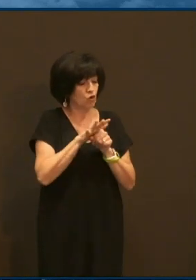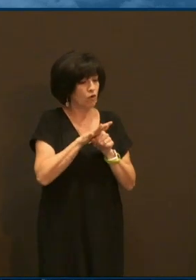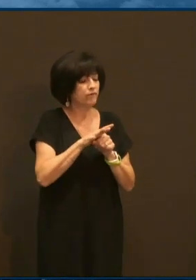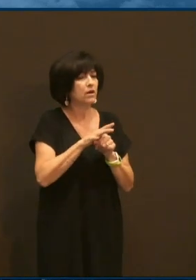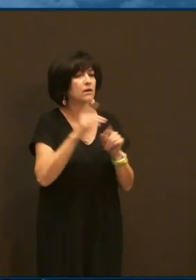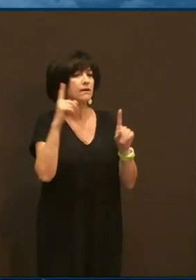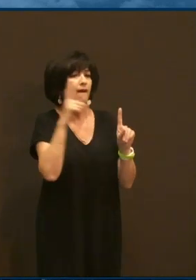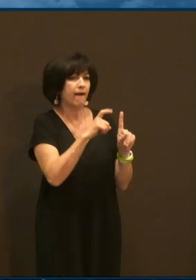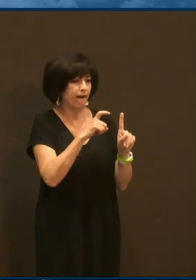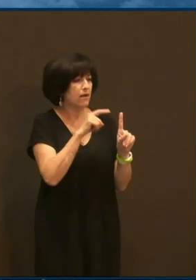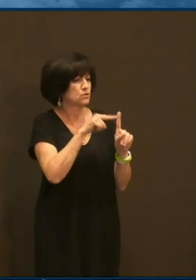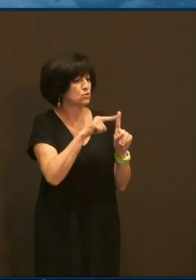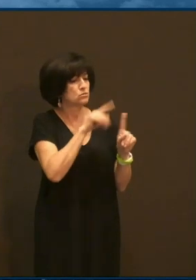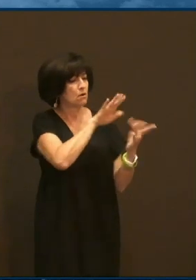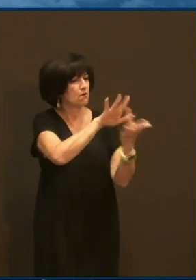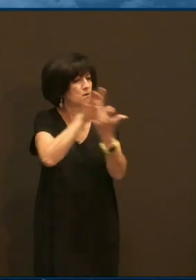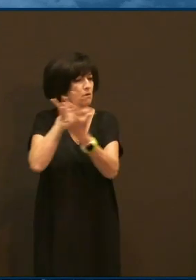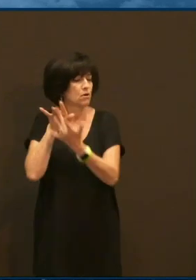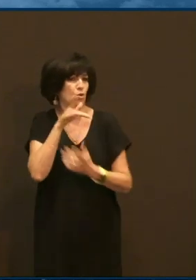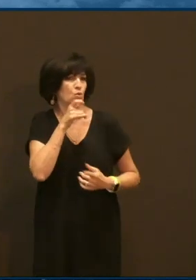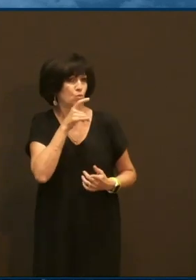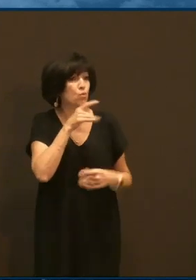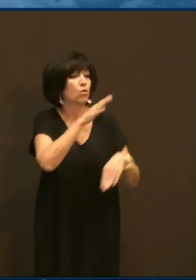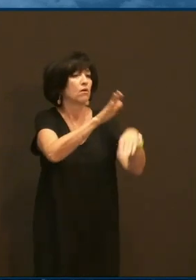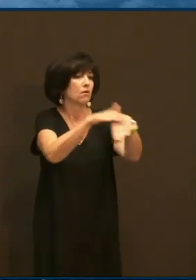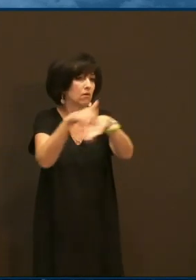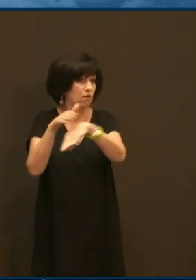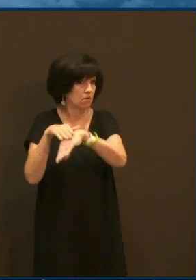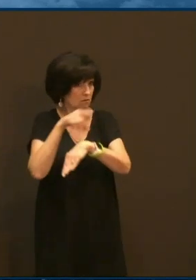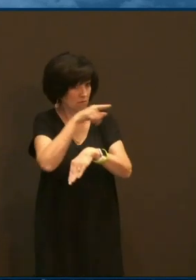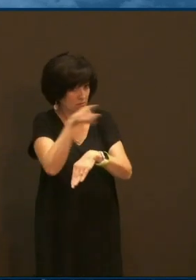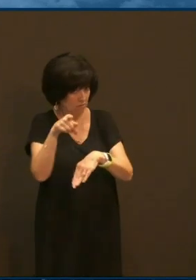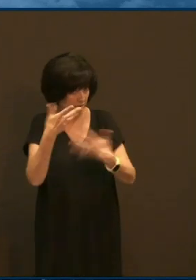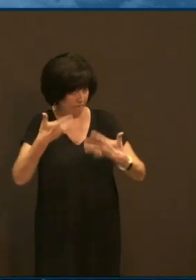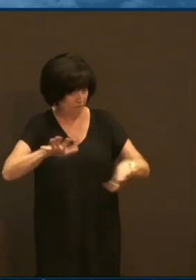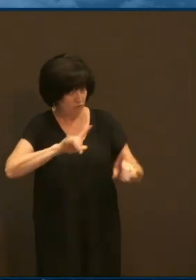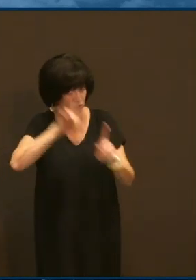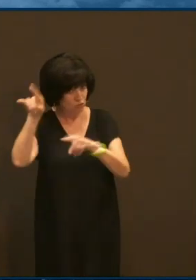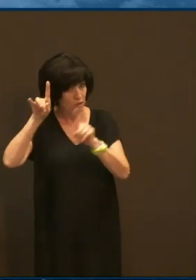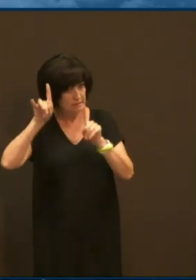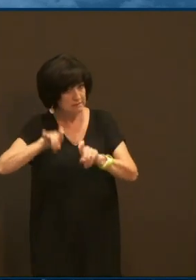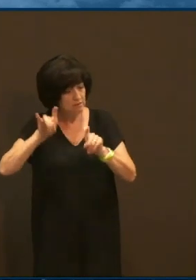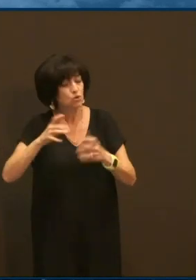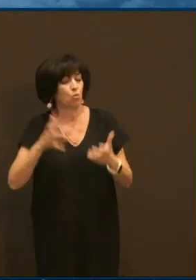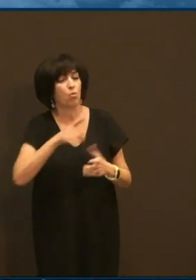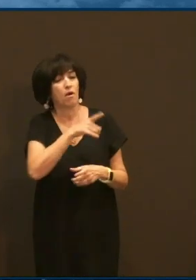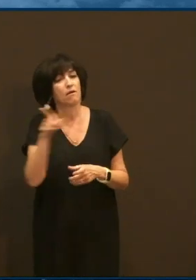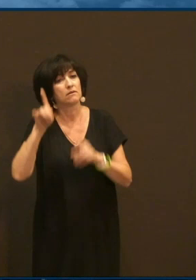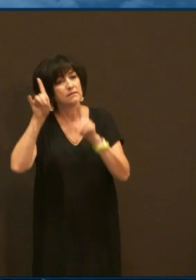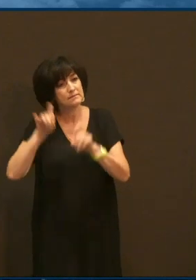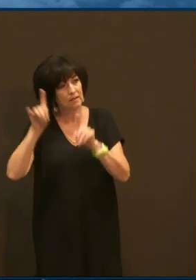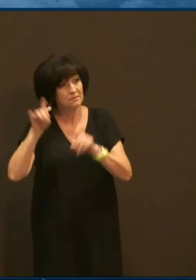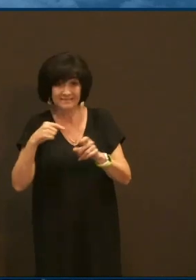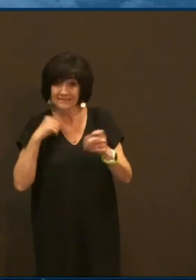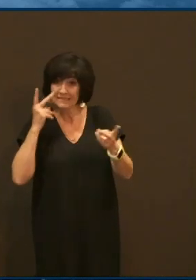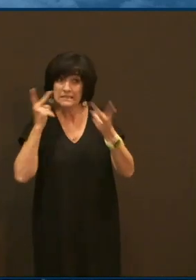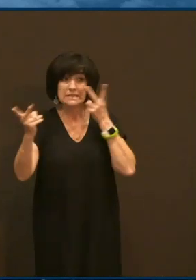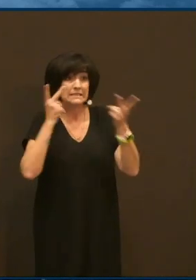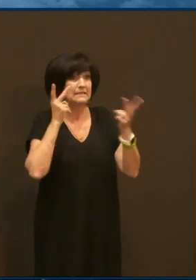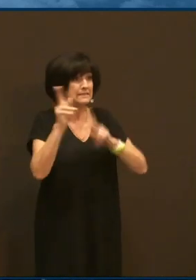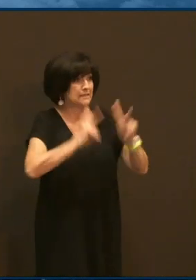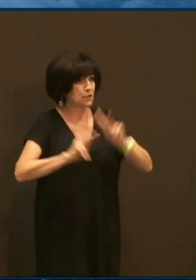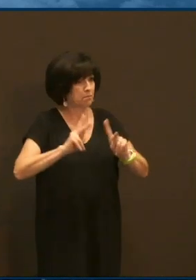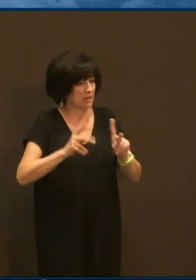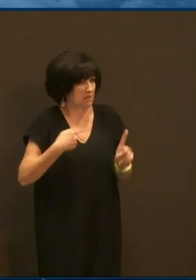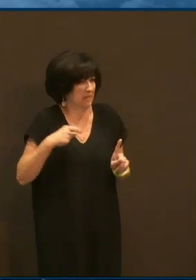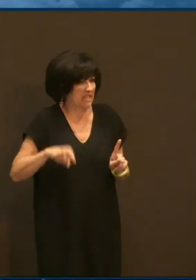to work on our messaging. We do have to work, I think, now on enforcement. We're seeing things out there, and we need to have people going